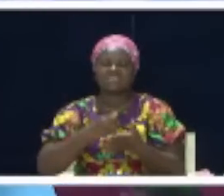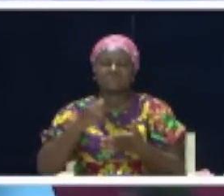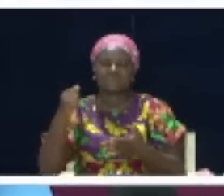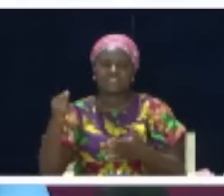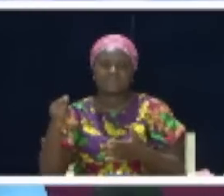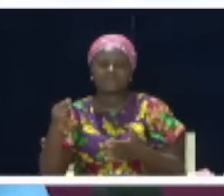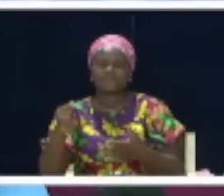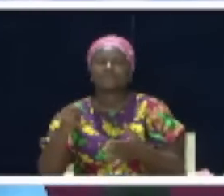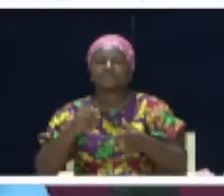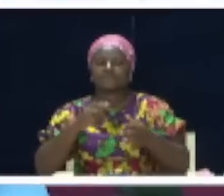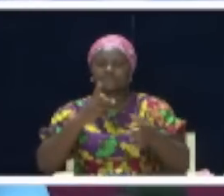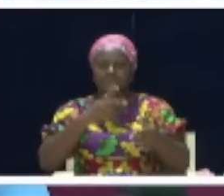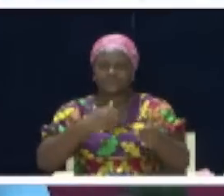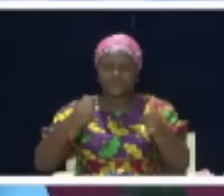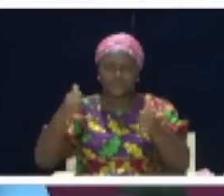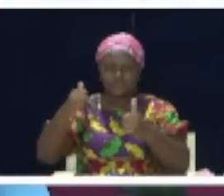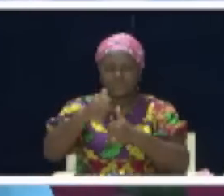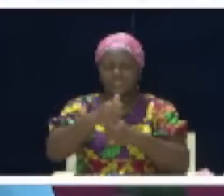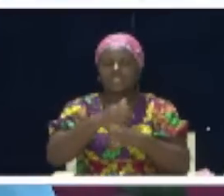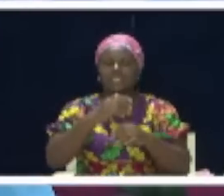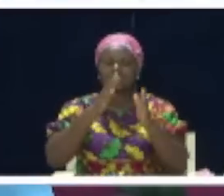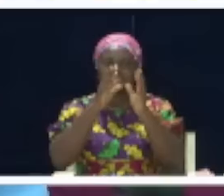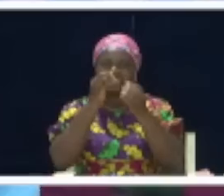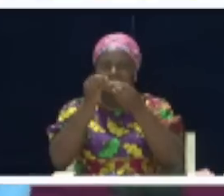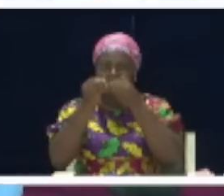Go ahead, eat, and begin to pray.